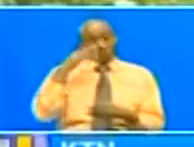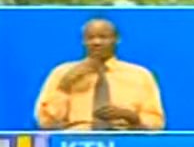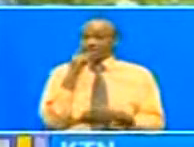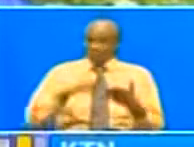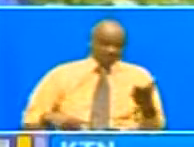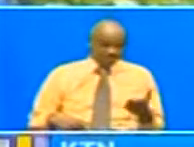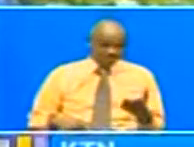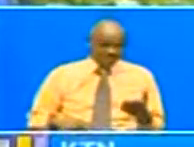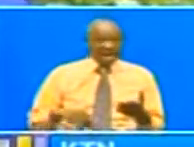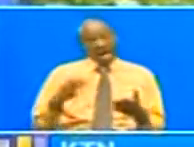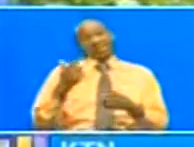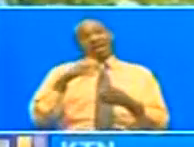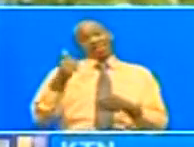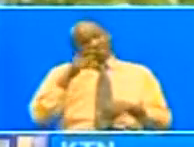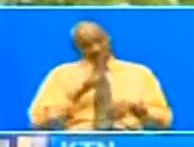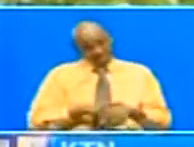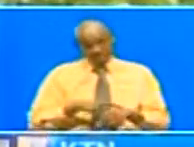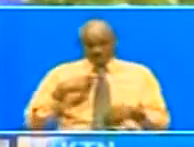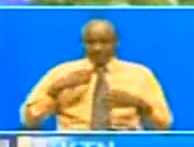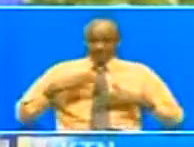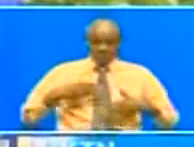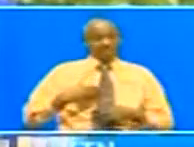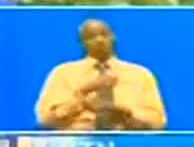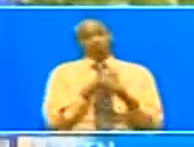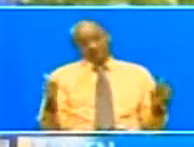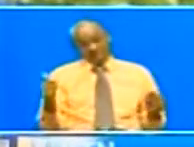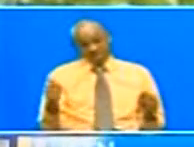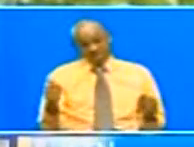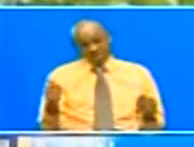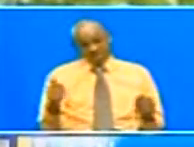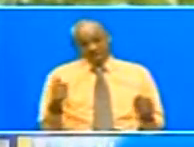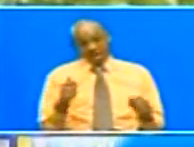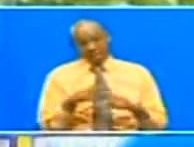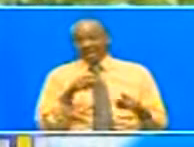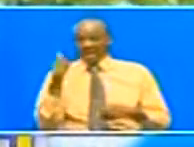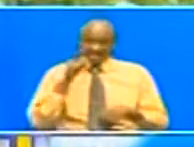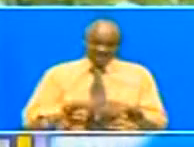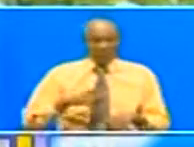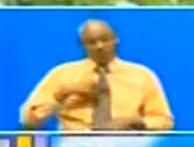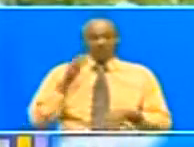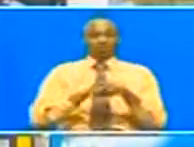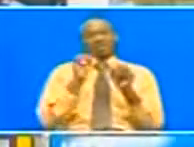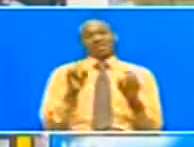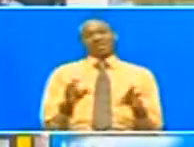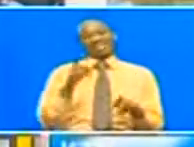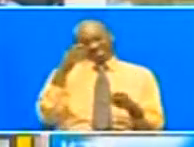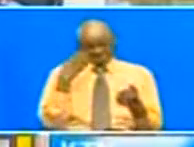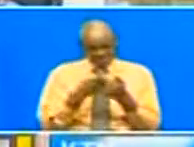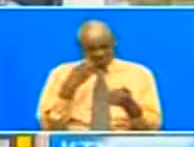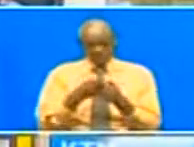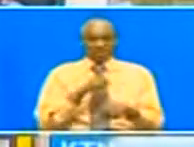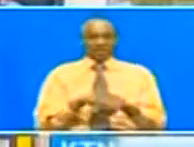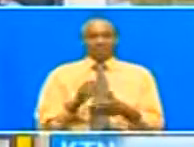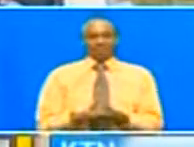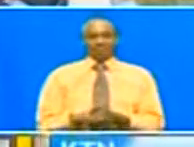saying. Sometimes when the body responds well, you feel good, but sometimes when you don't feel good, that is the difficult part. Well,